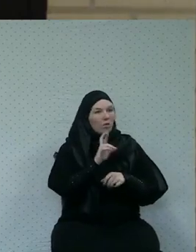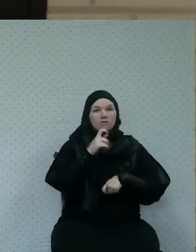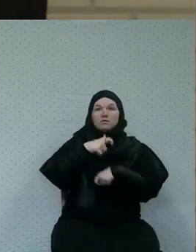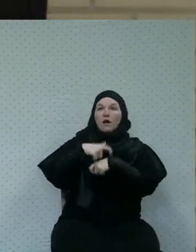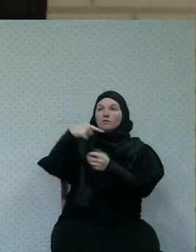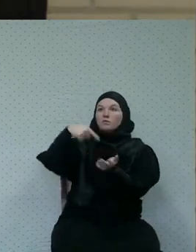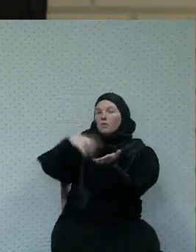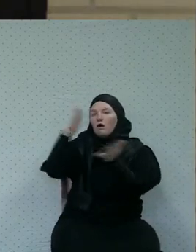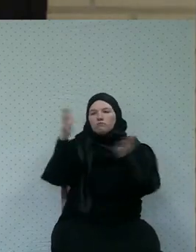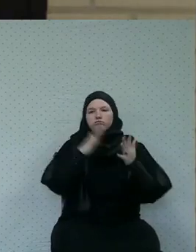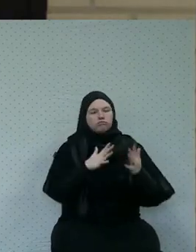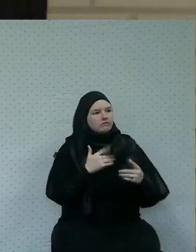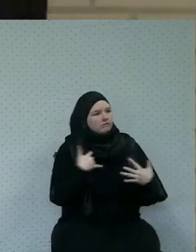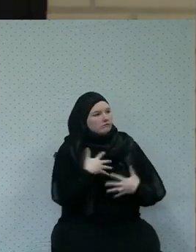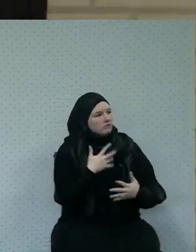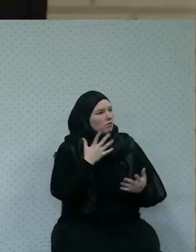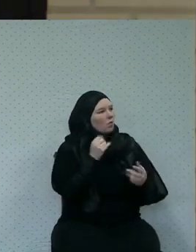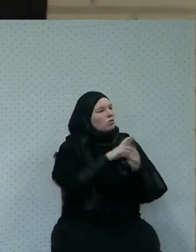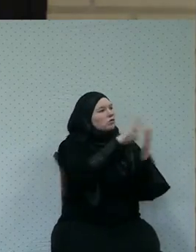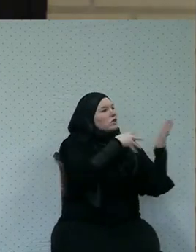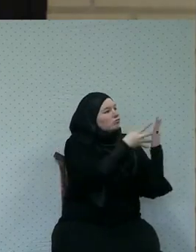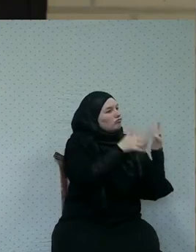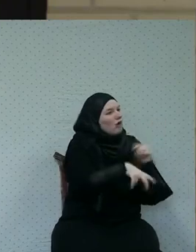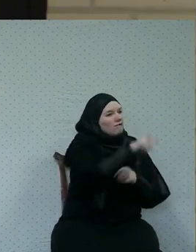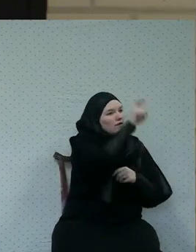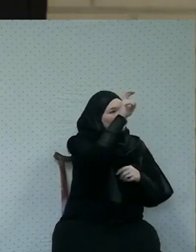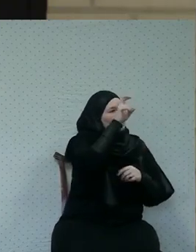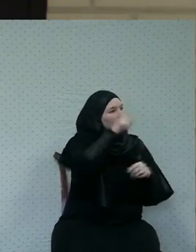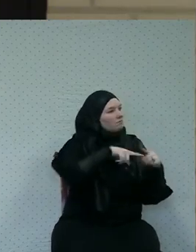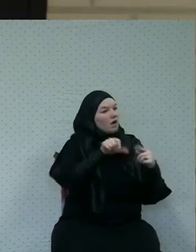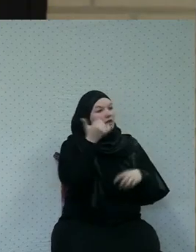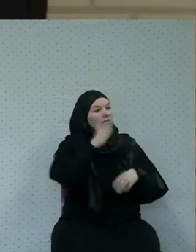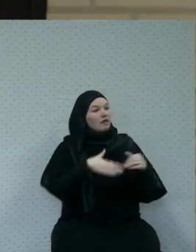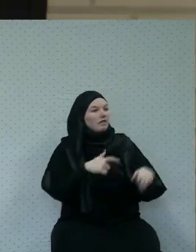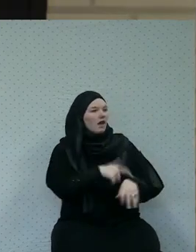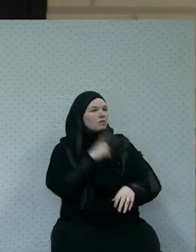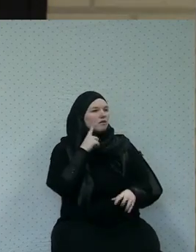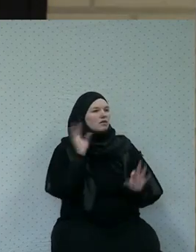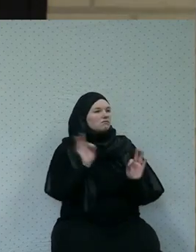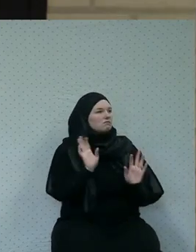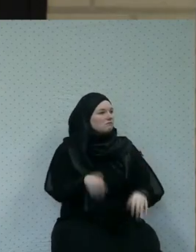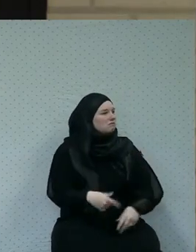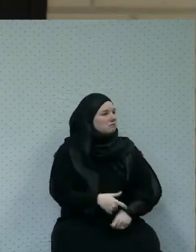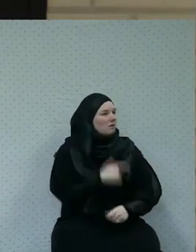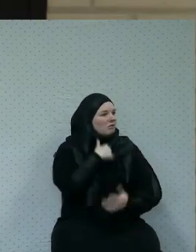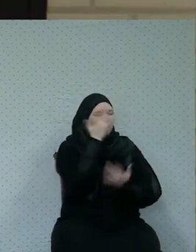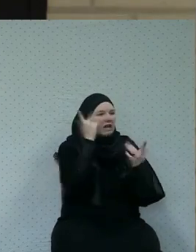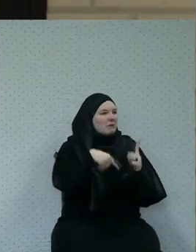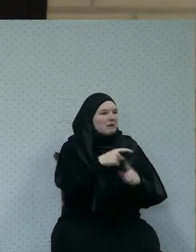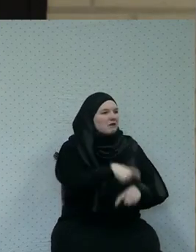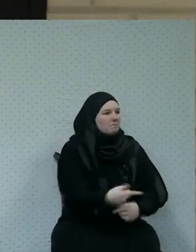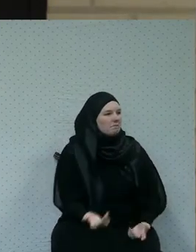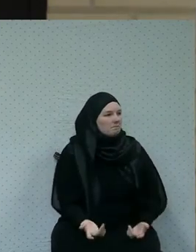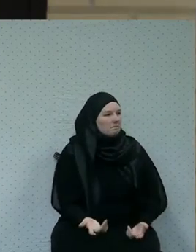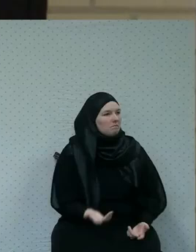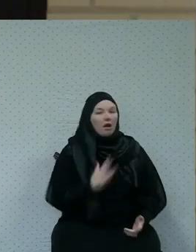specific, you know, important meeting or travel schedule. But other than that, we take our time for granted.